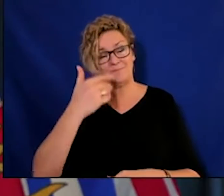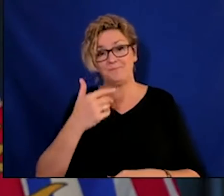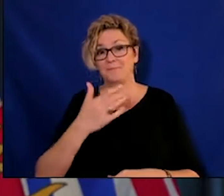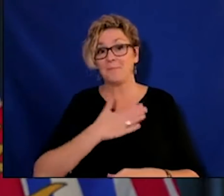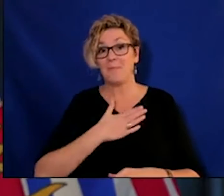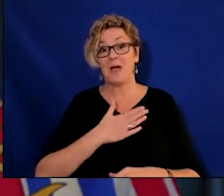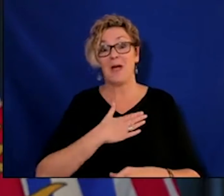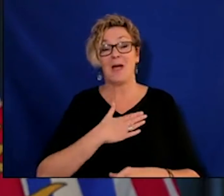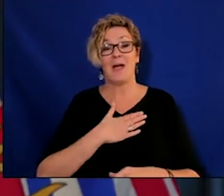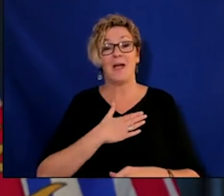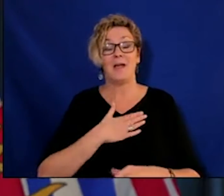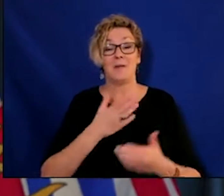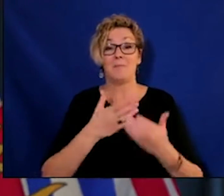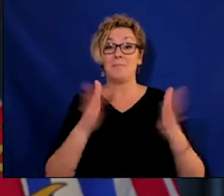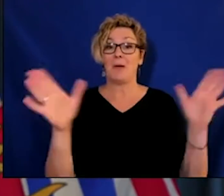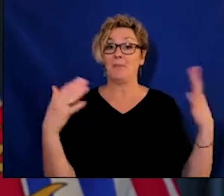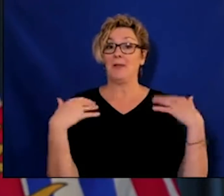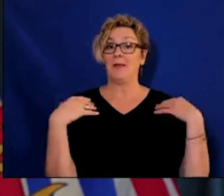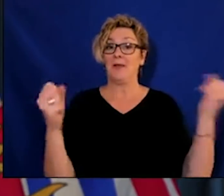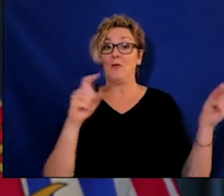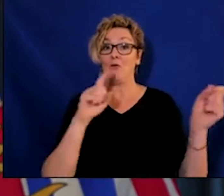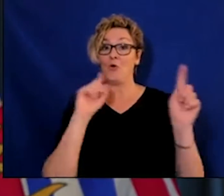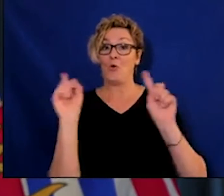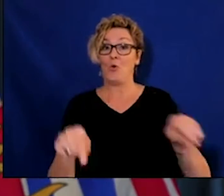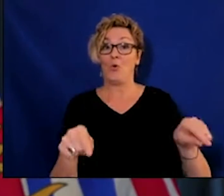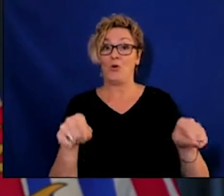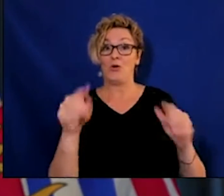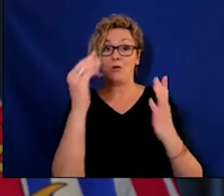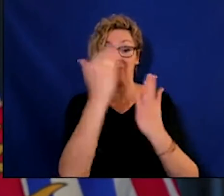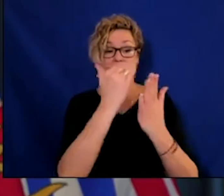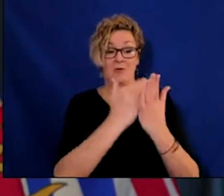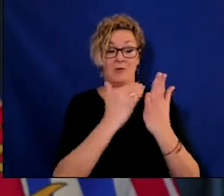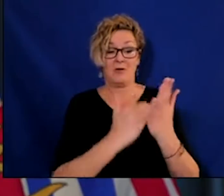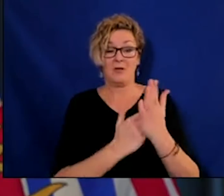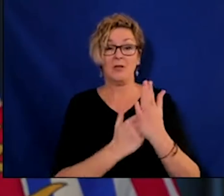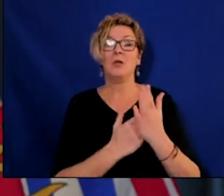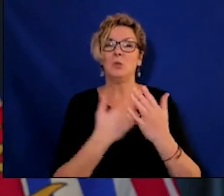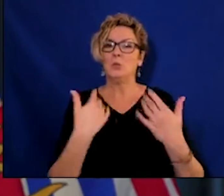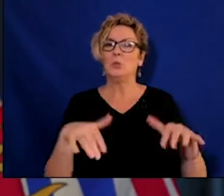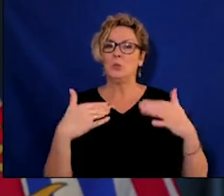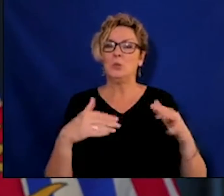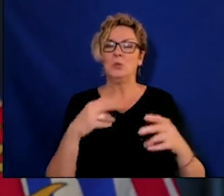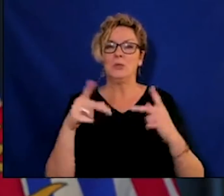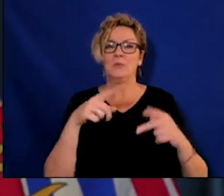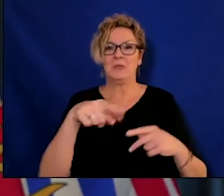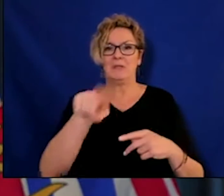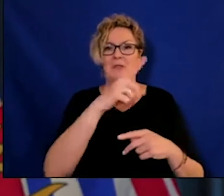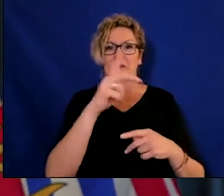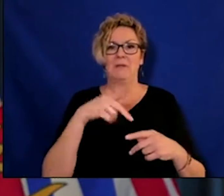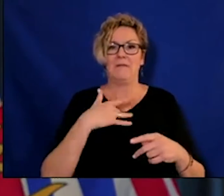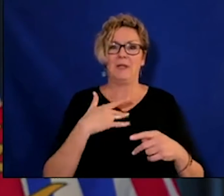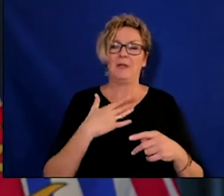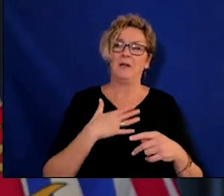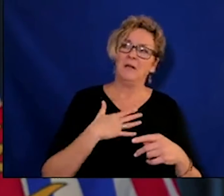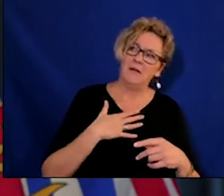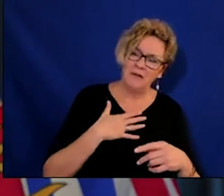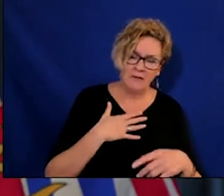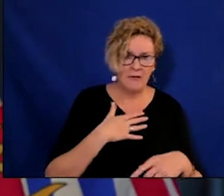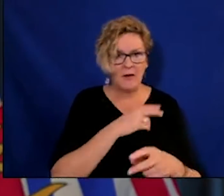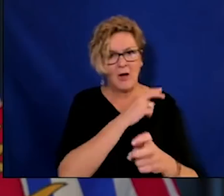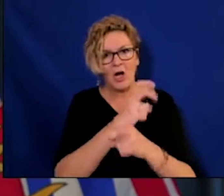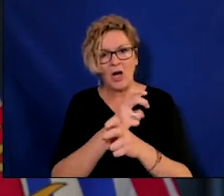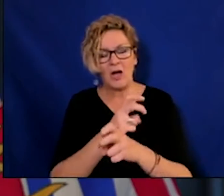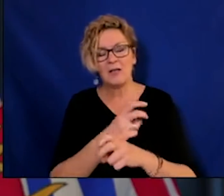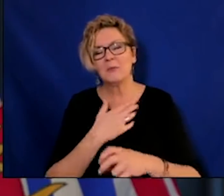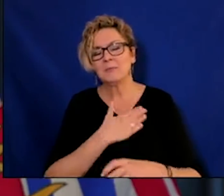want to have these things in place. But right now, we need to focus on today. Focus on the